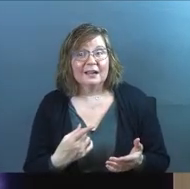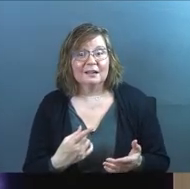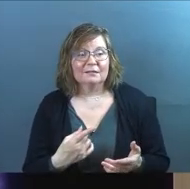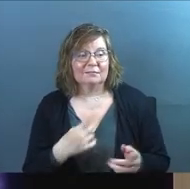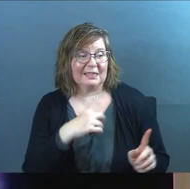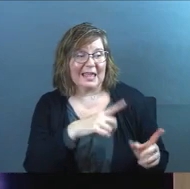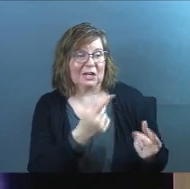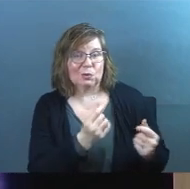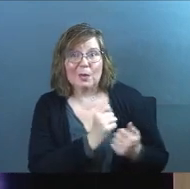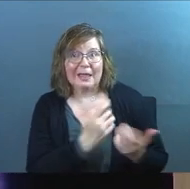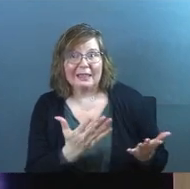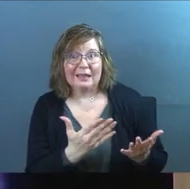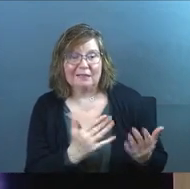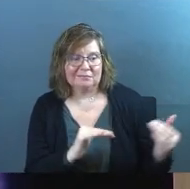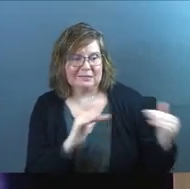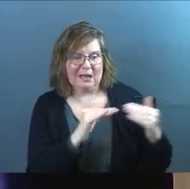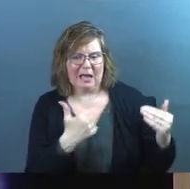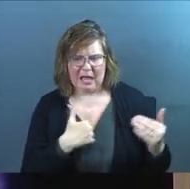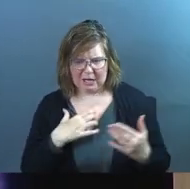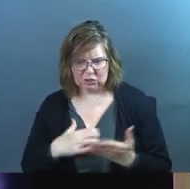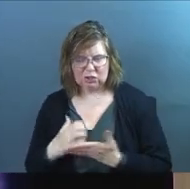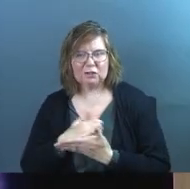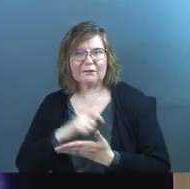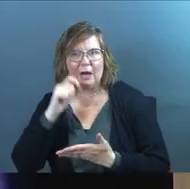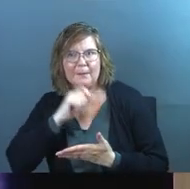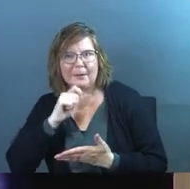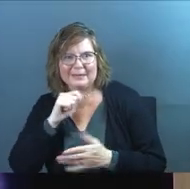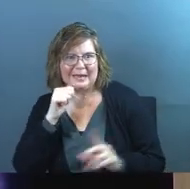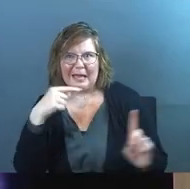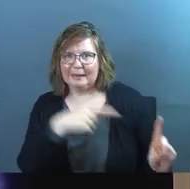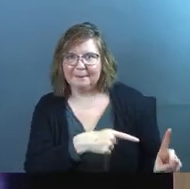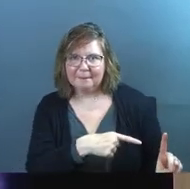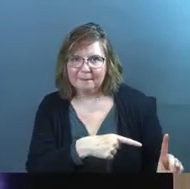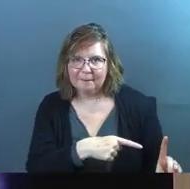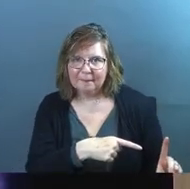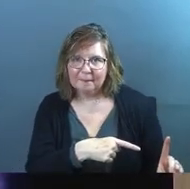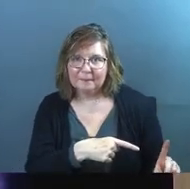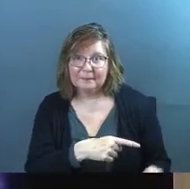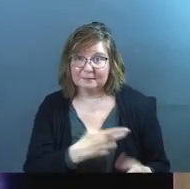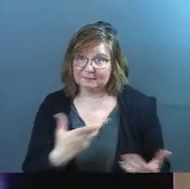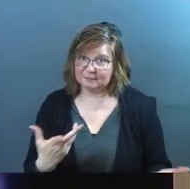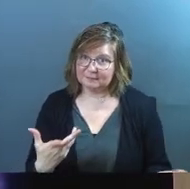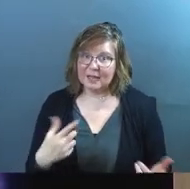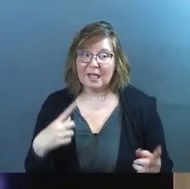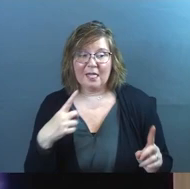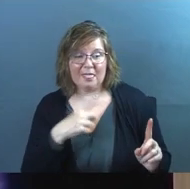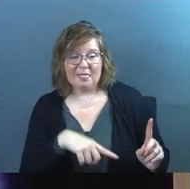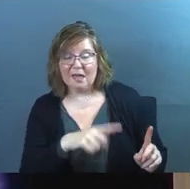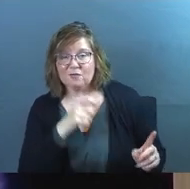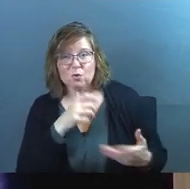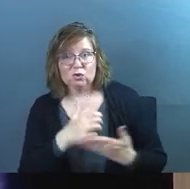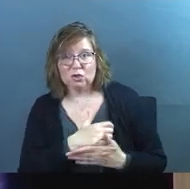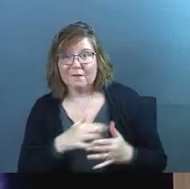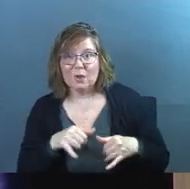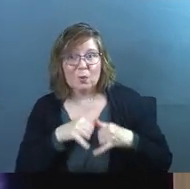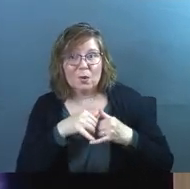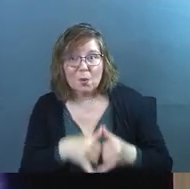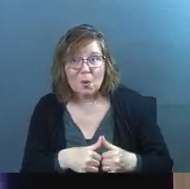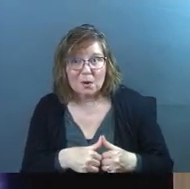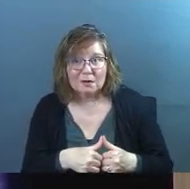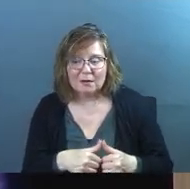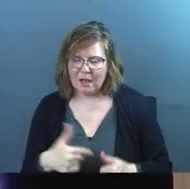is they didn't do anything. I deserve a popsicle, not them. They don't deserve the